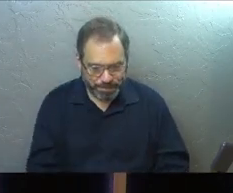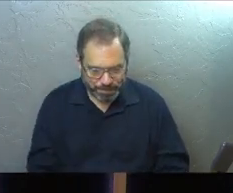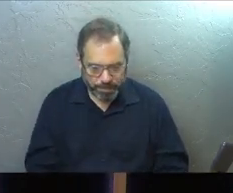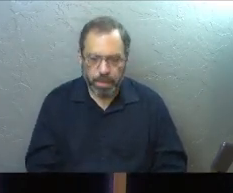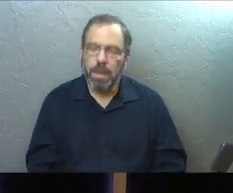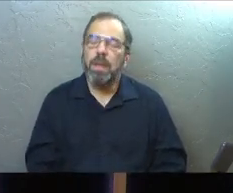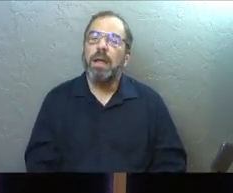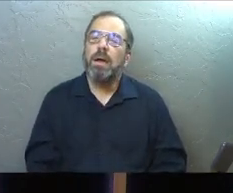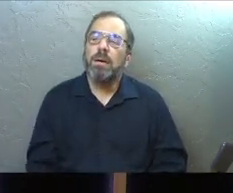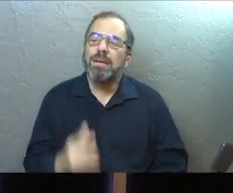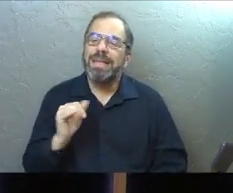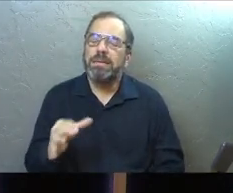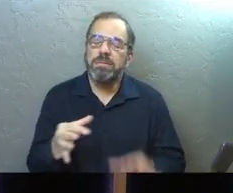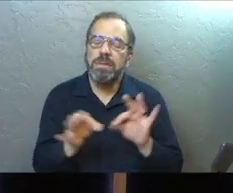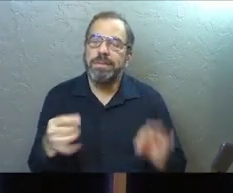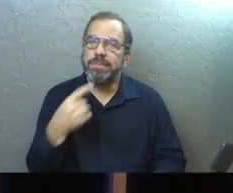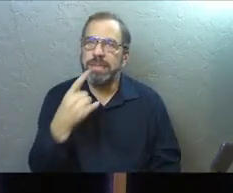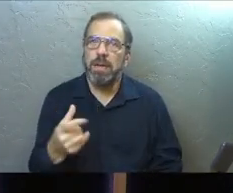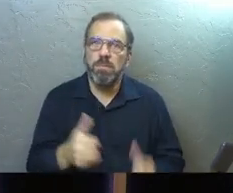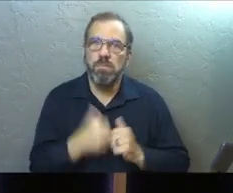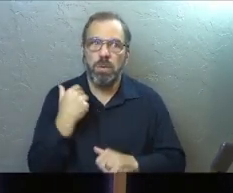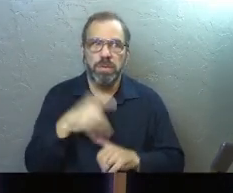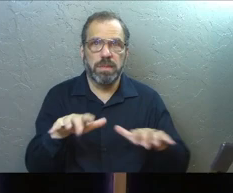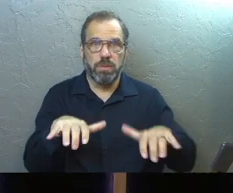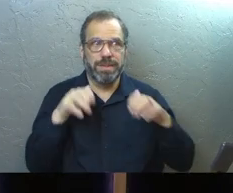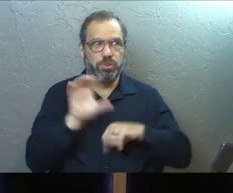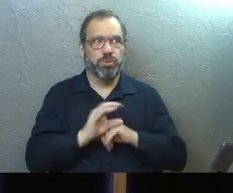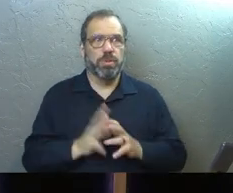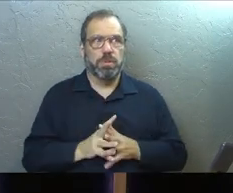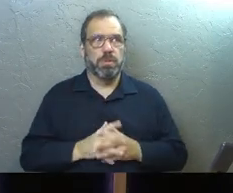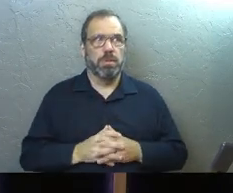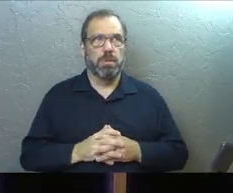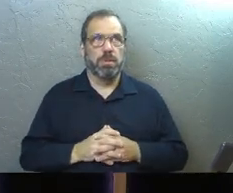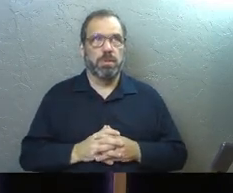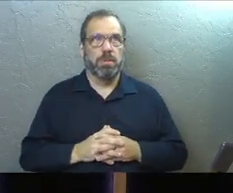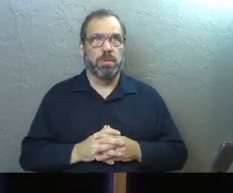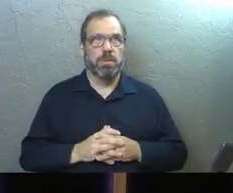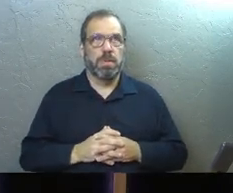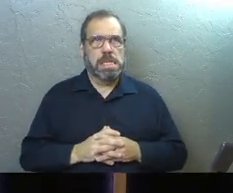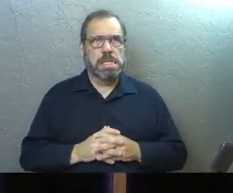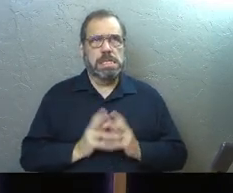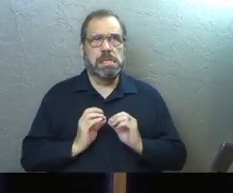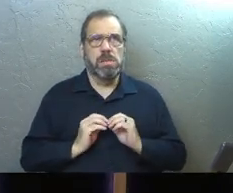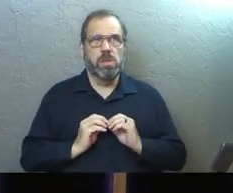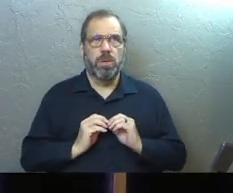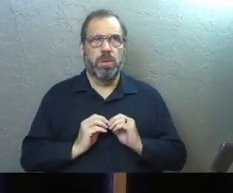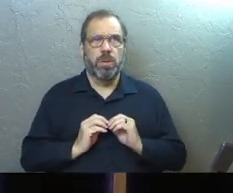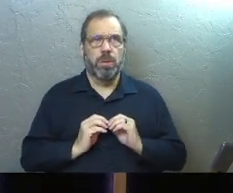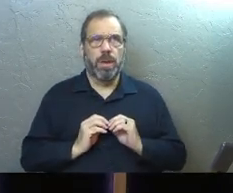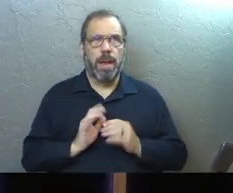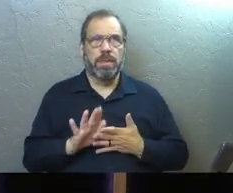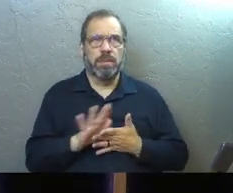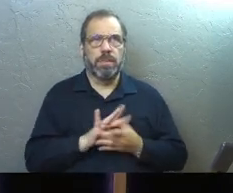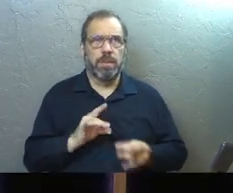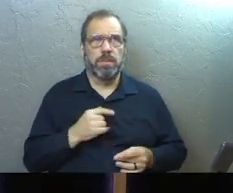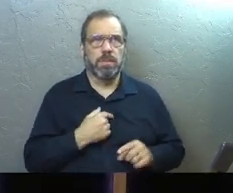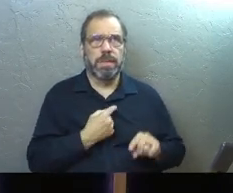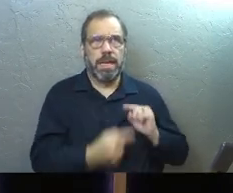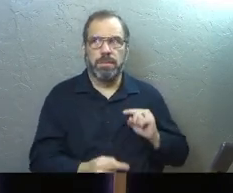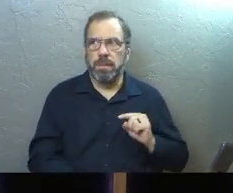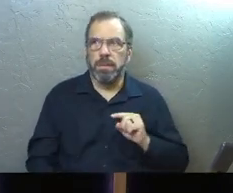When I say that, most of us in the room are hearing a counterpoint from our spiritual enemy.